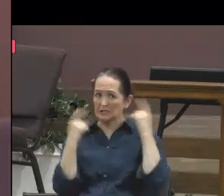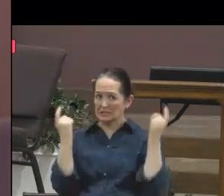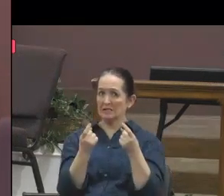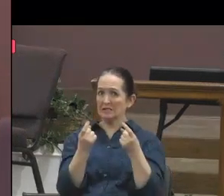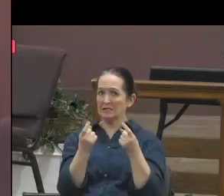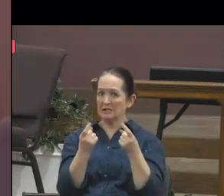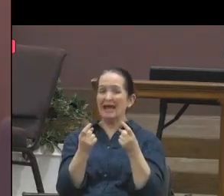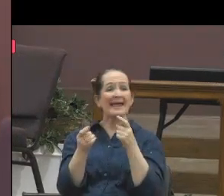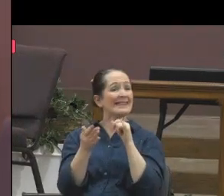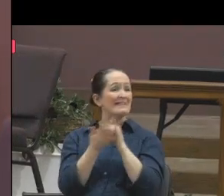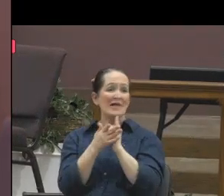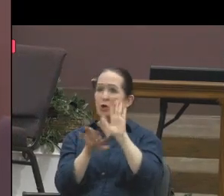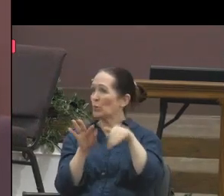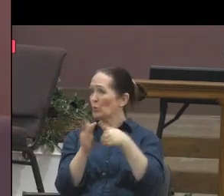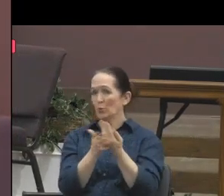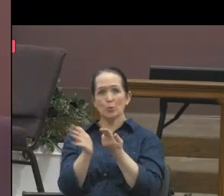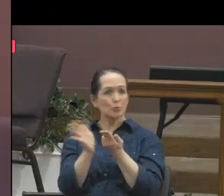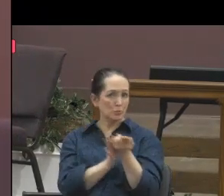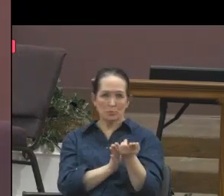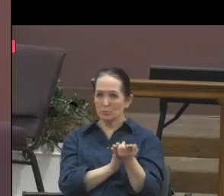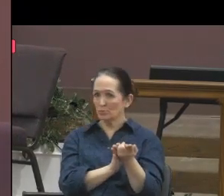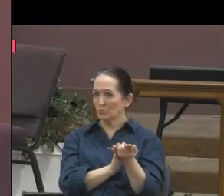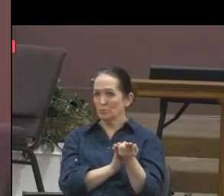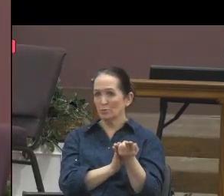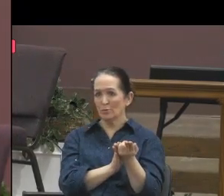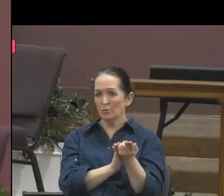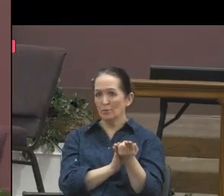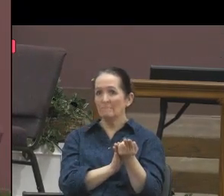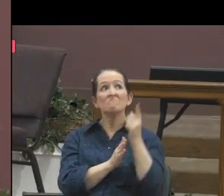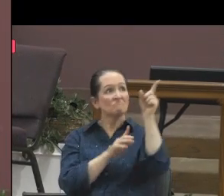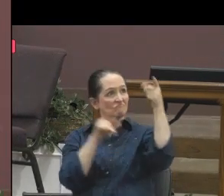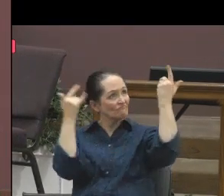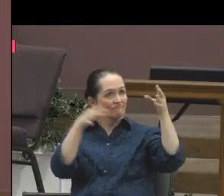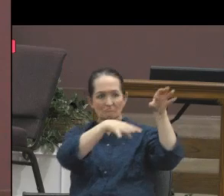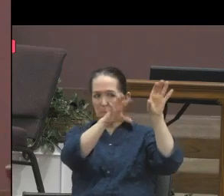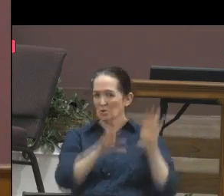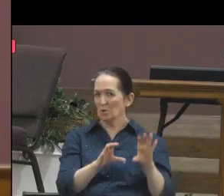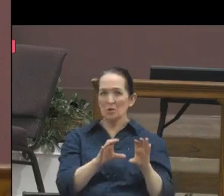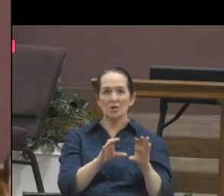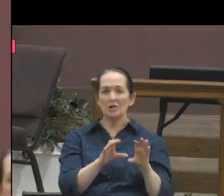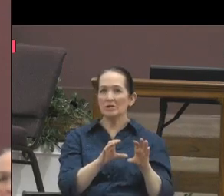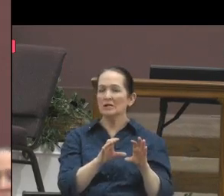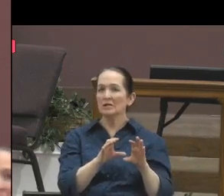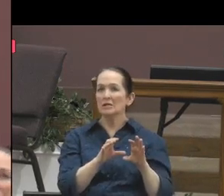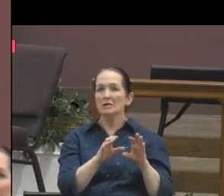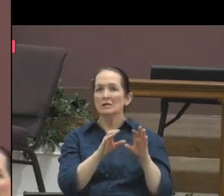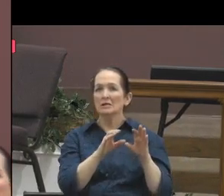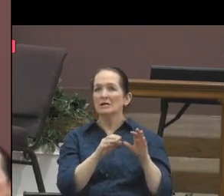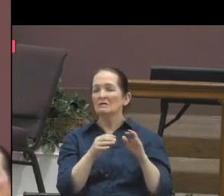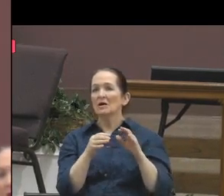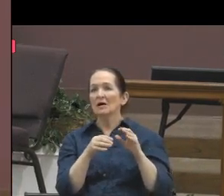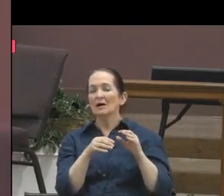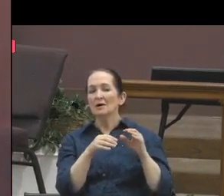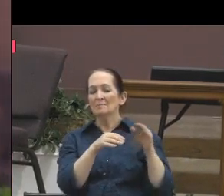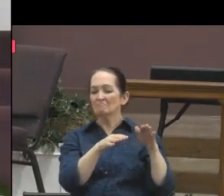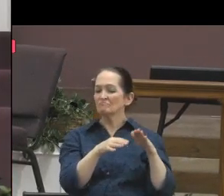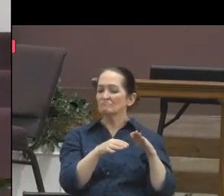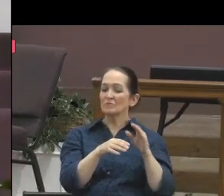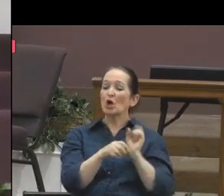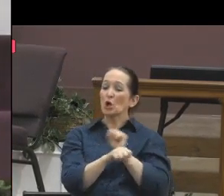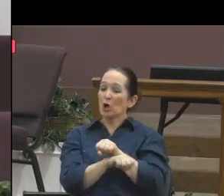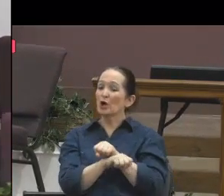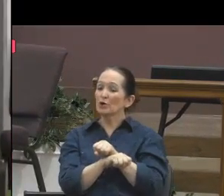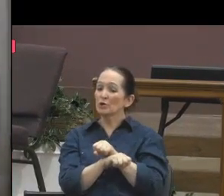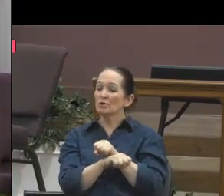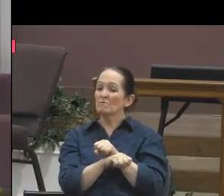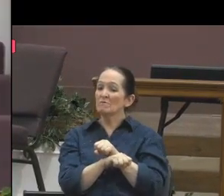Now that is all true. He was buried in a tomb. He conquered death and is alive and at the right hand of